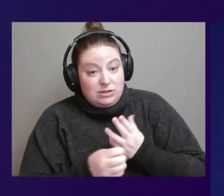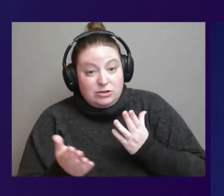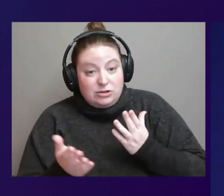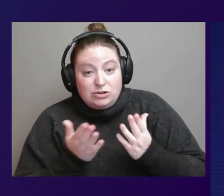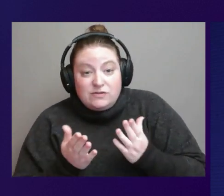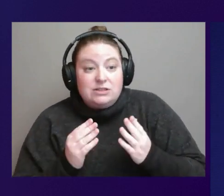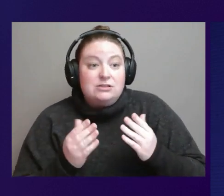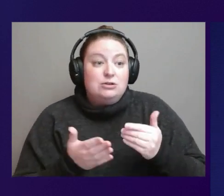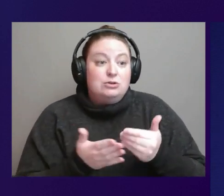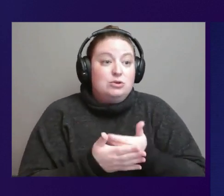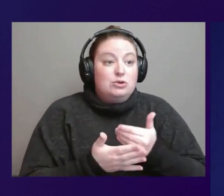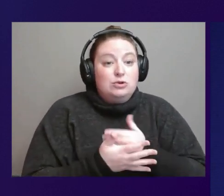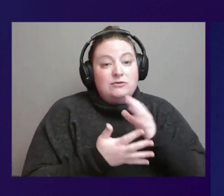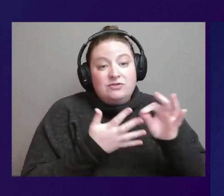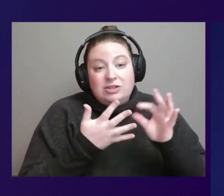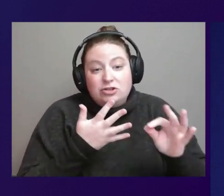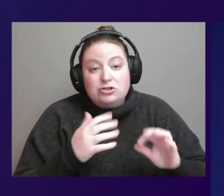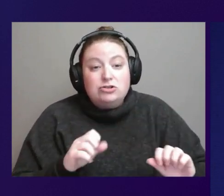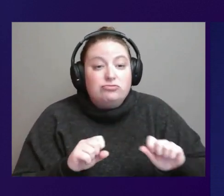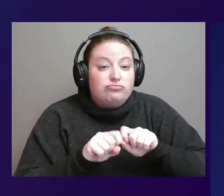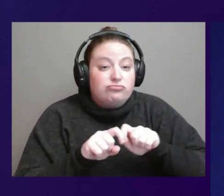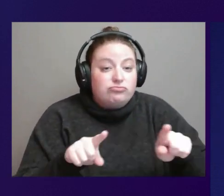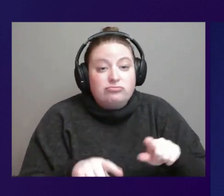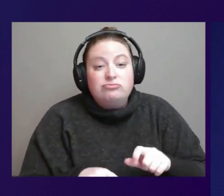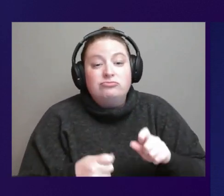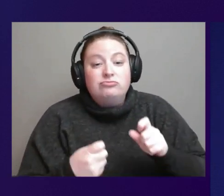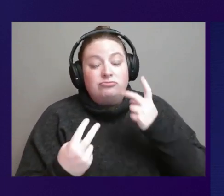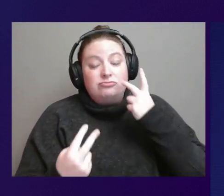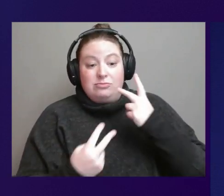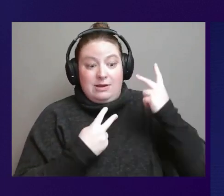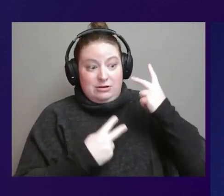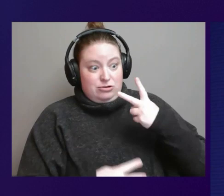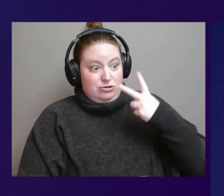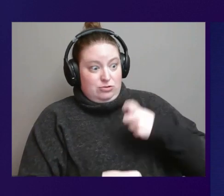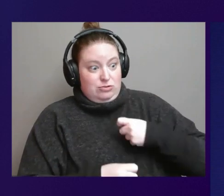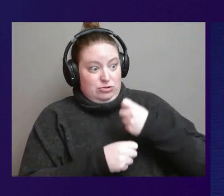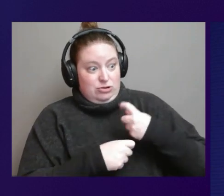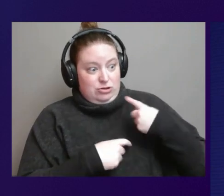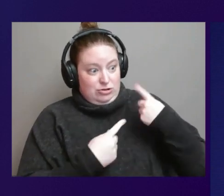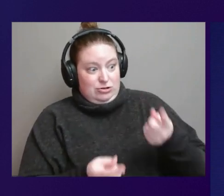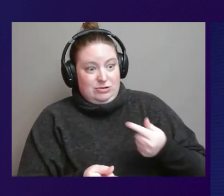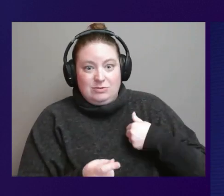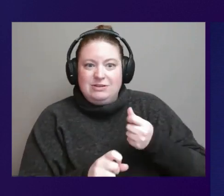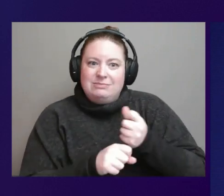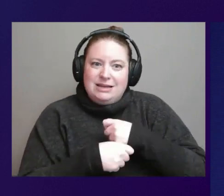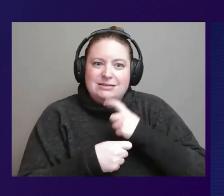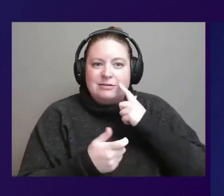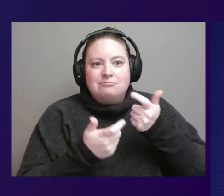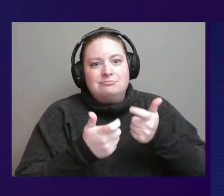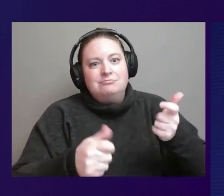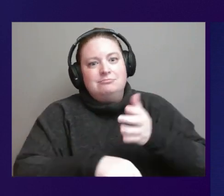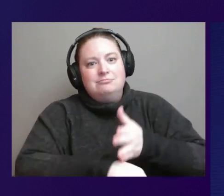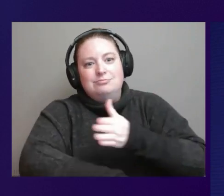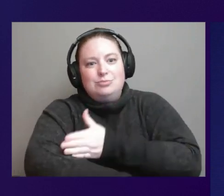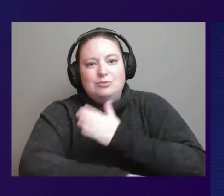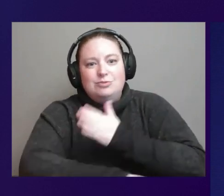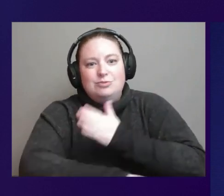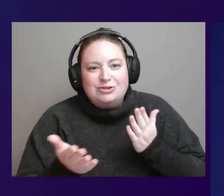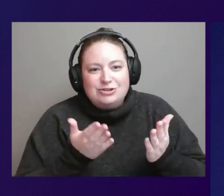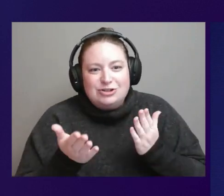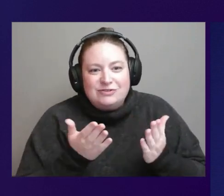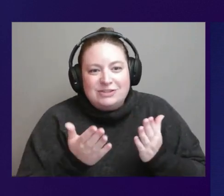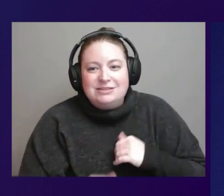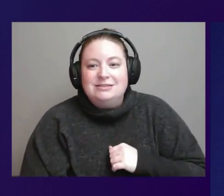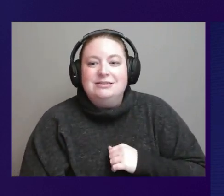launched. Just in the past 2 years, thinking back, we've made some pretty tremendous improvements to the service. We launched, for example,